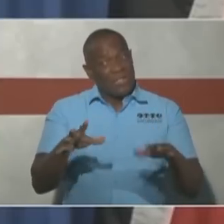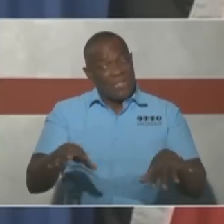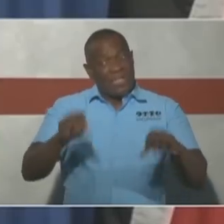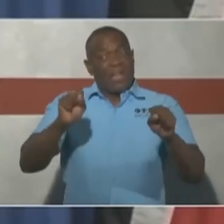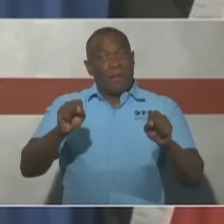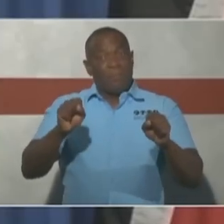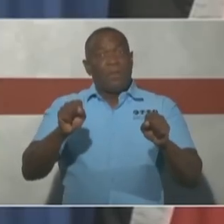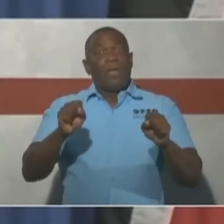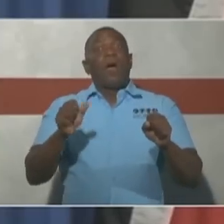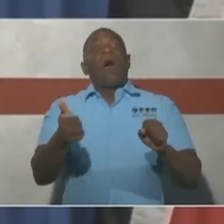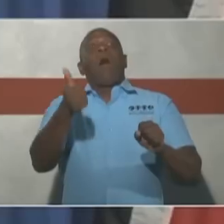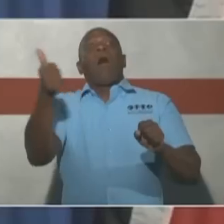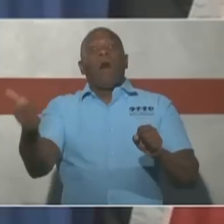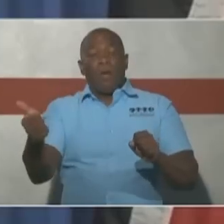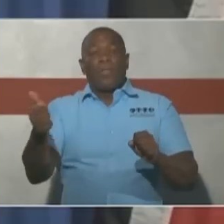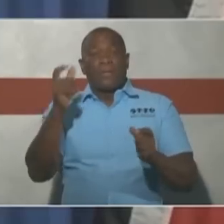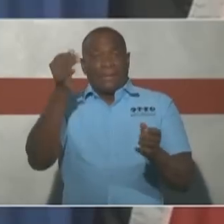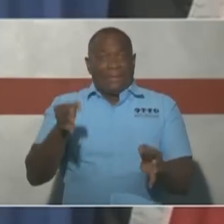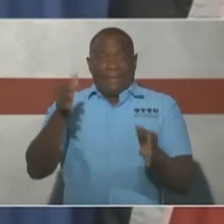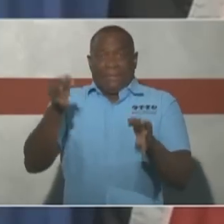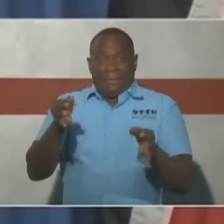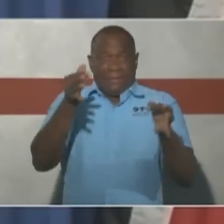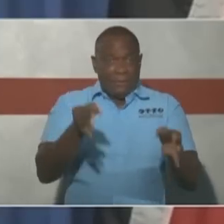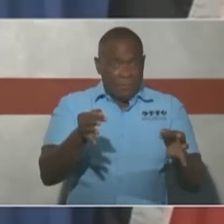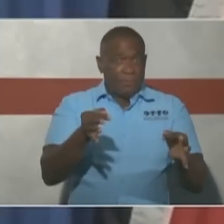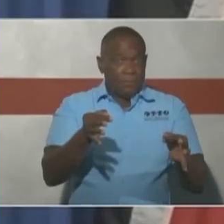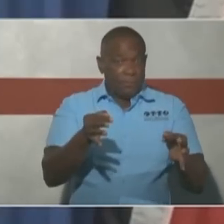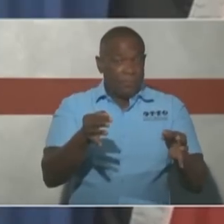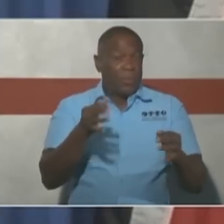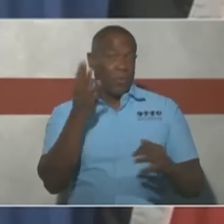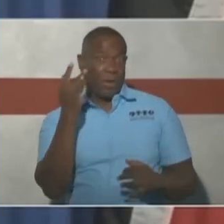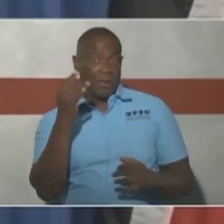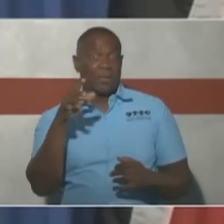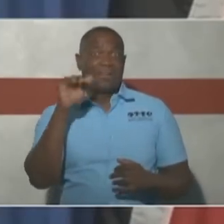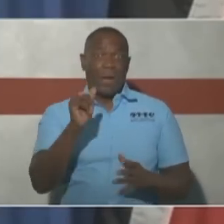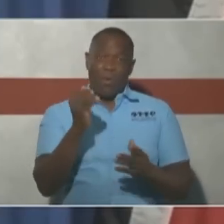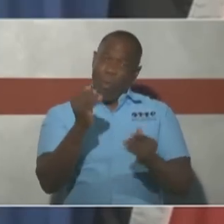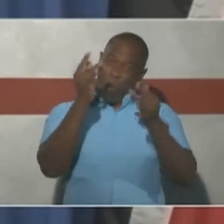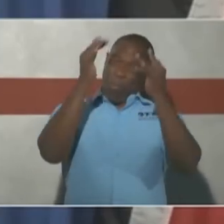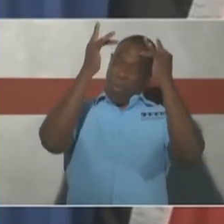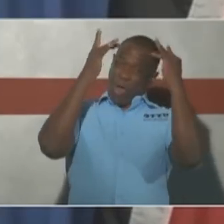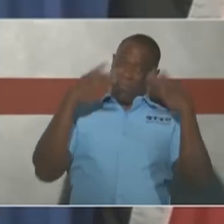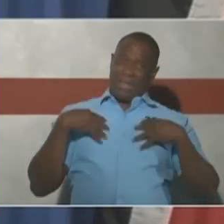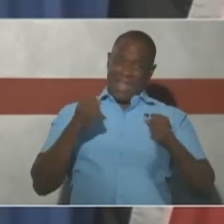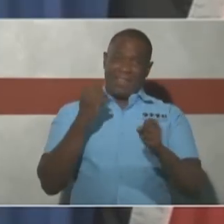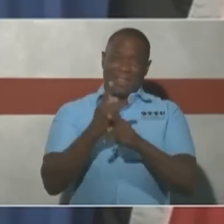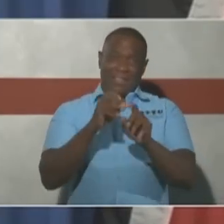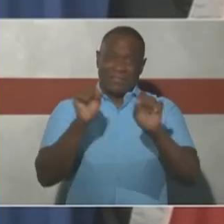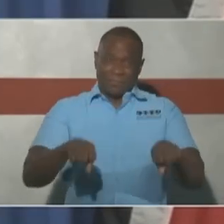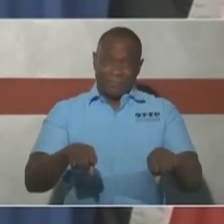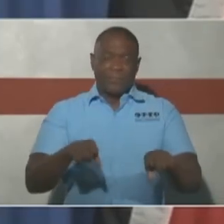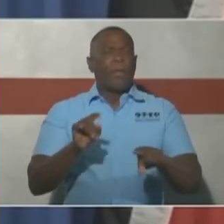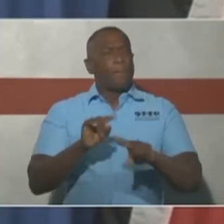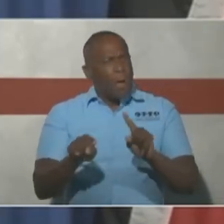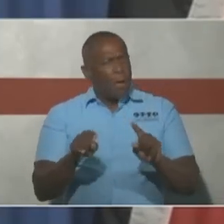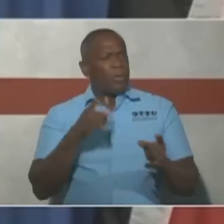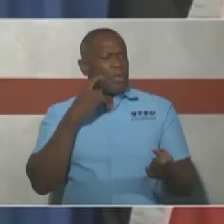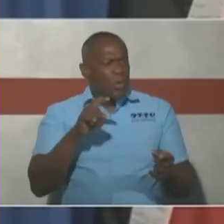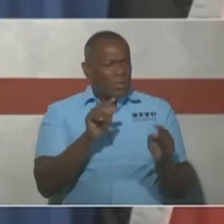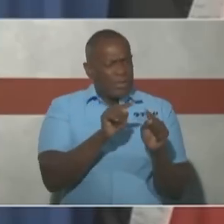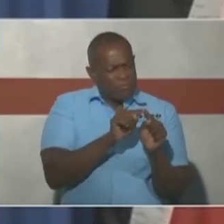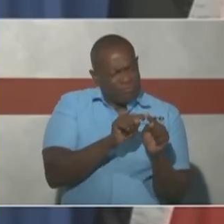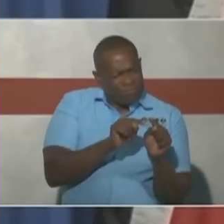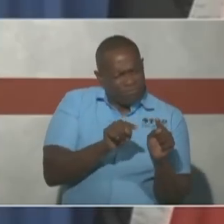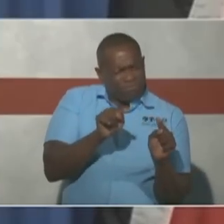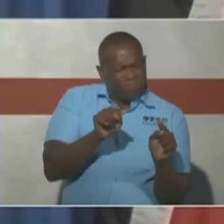that curve would steepen. Right? If that same curve was the curve that we were working with